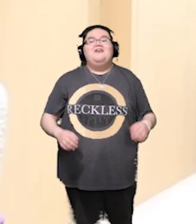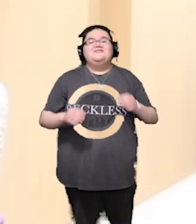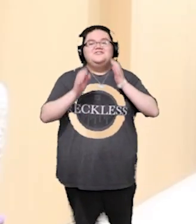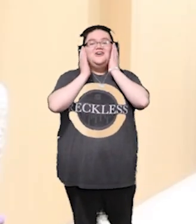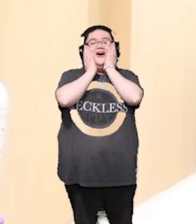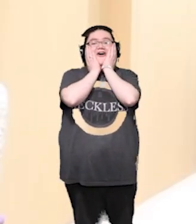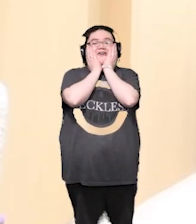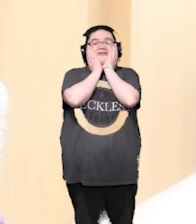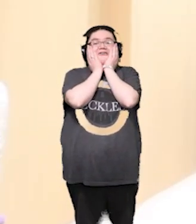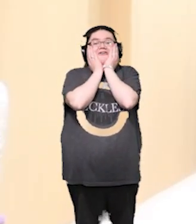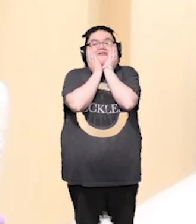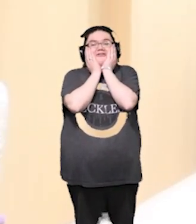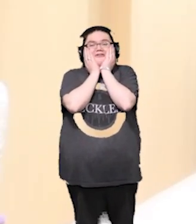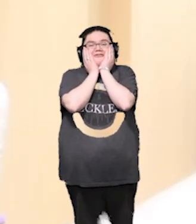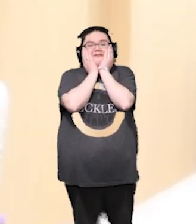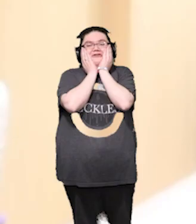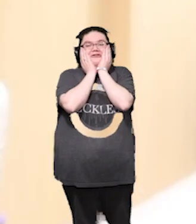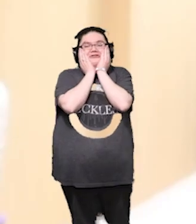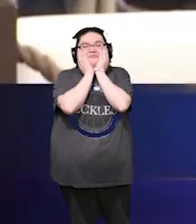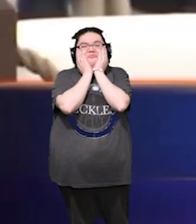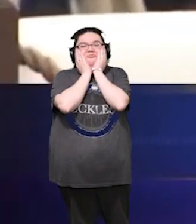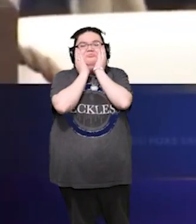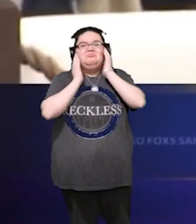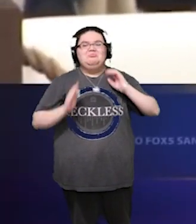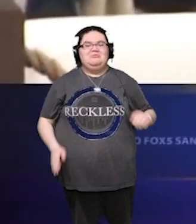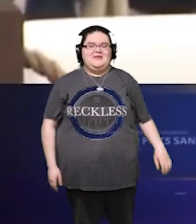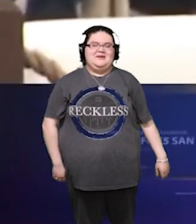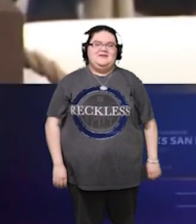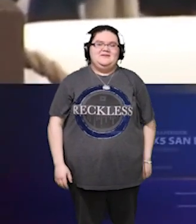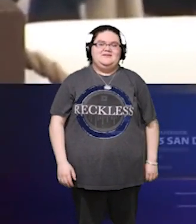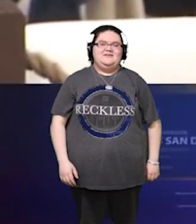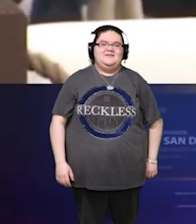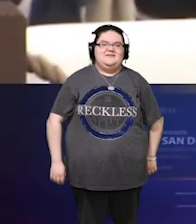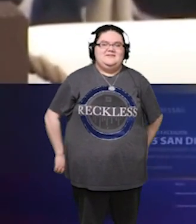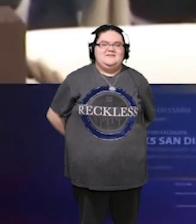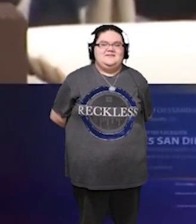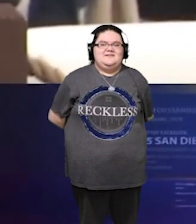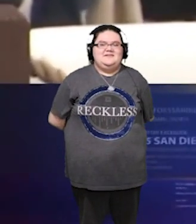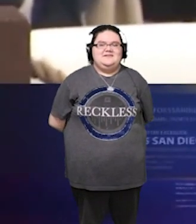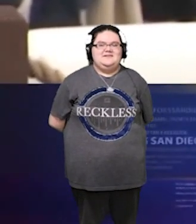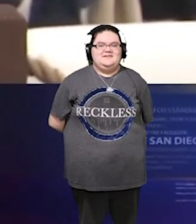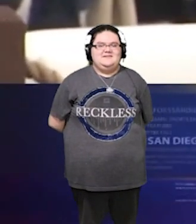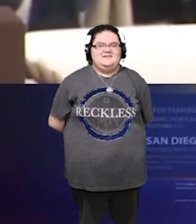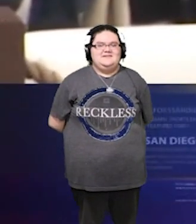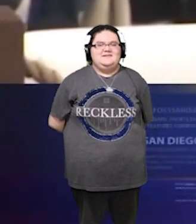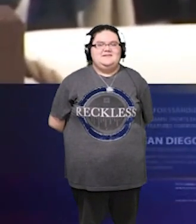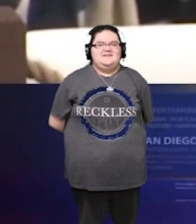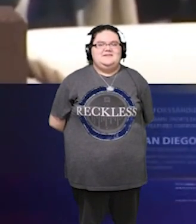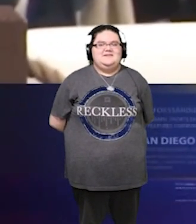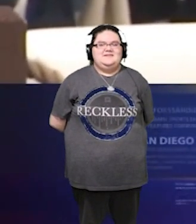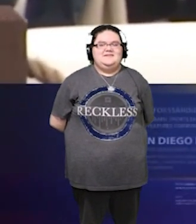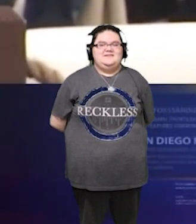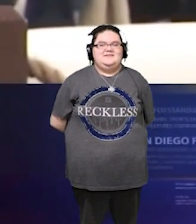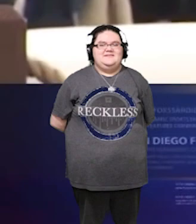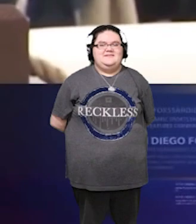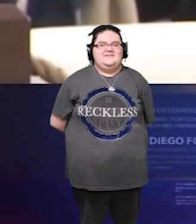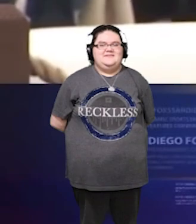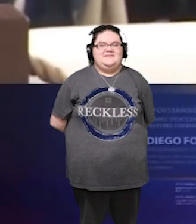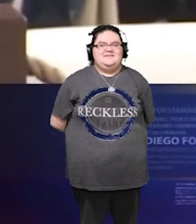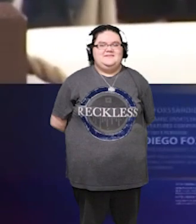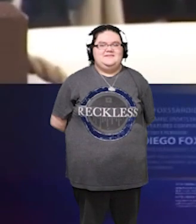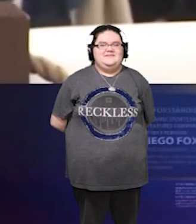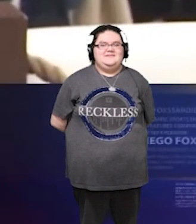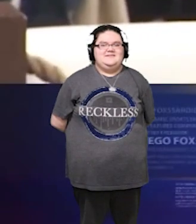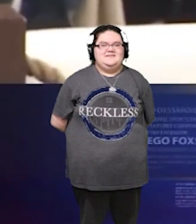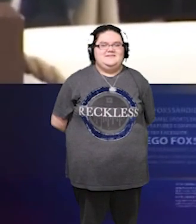doggy! Oh! Oh! Oh no! And I'm live here at the San Diego Yacht and Boat Show. Good morning, everybody. I'm hanging out with my friend John.